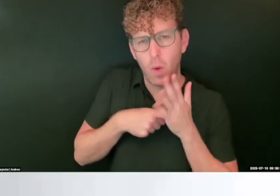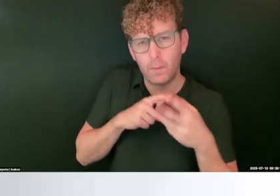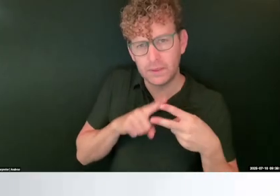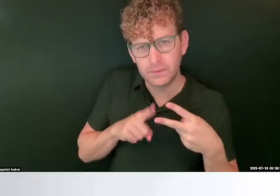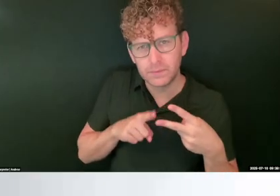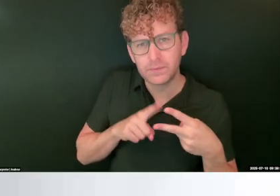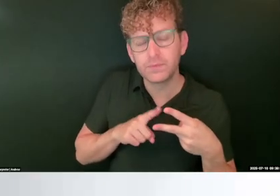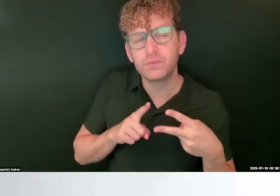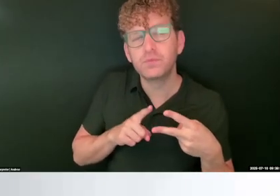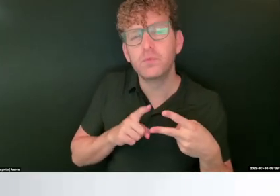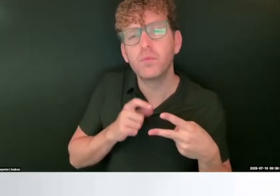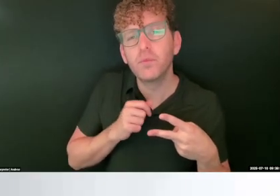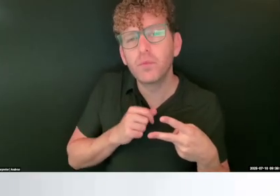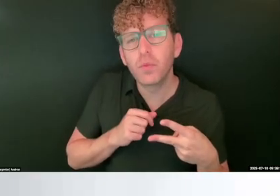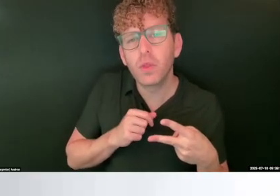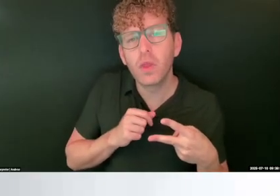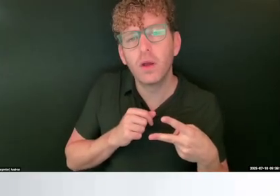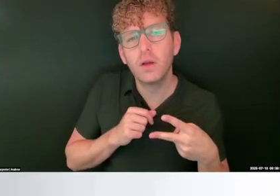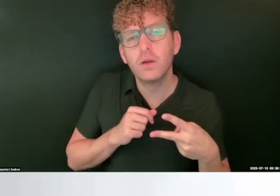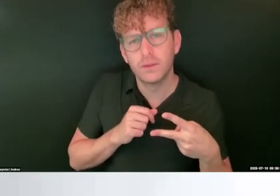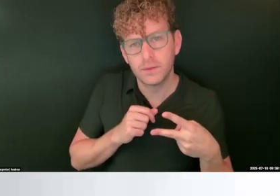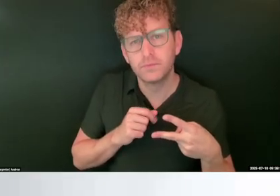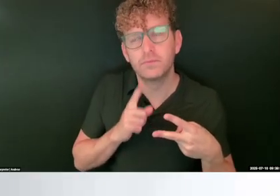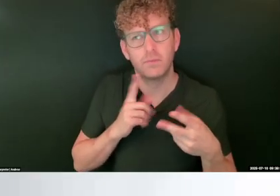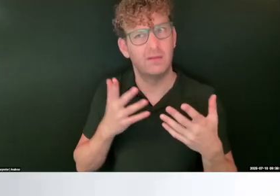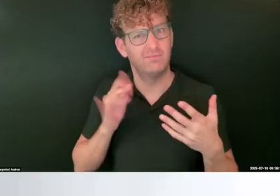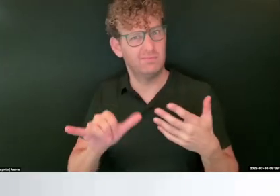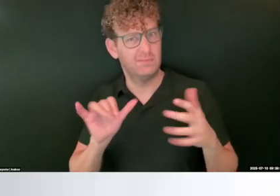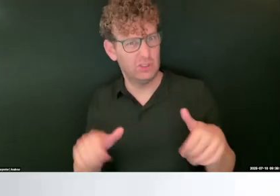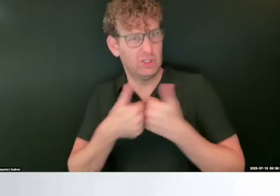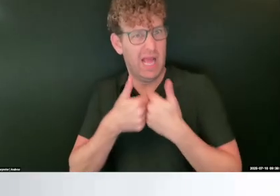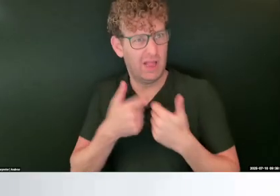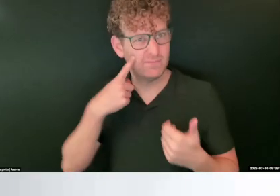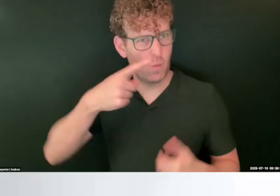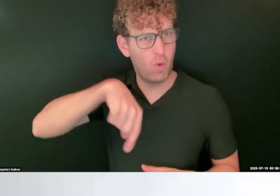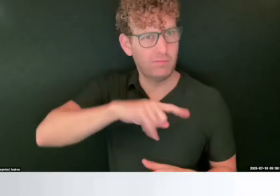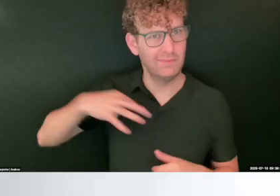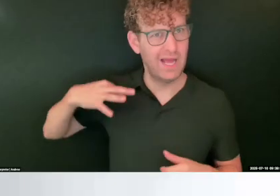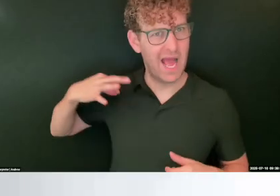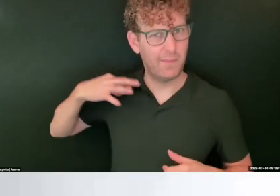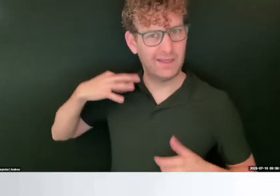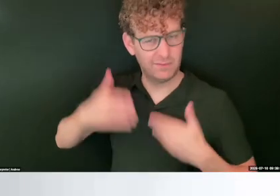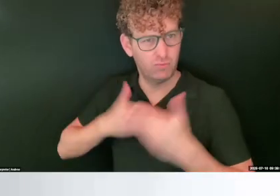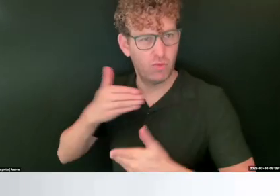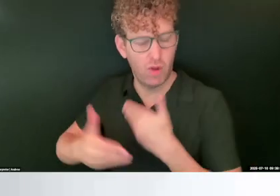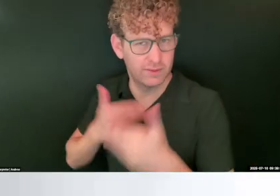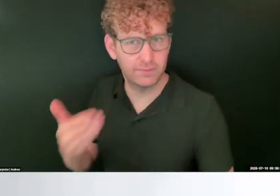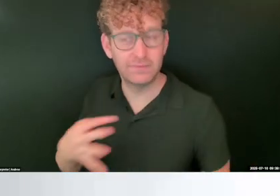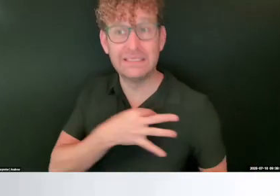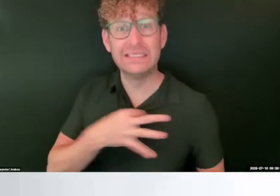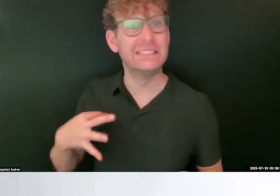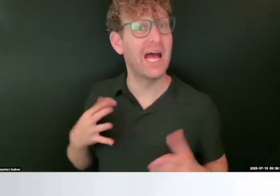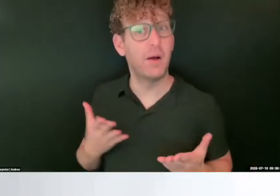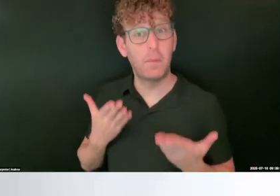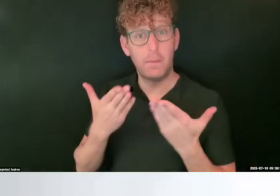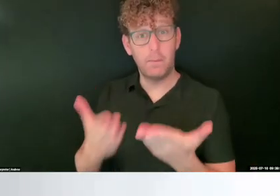requirements, then 2 more that address implementation issues that have been brought up as challenges for applicants. Staff